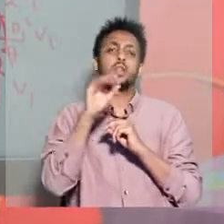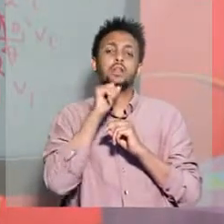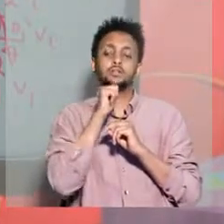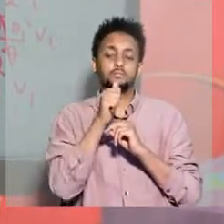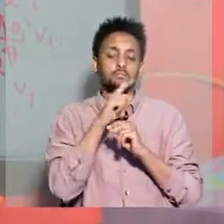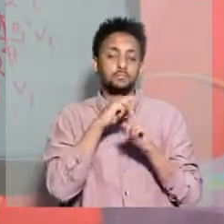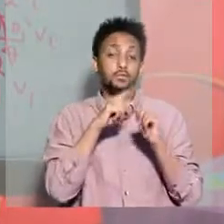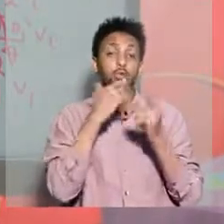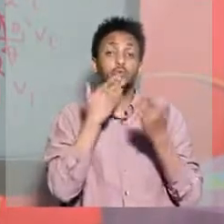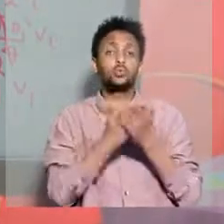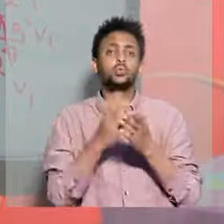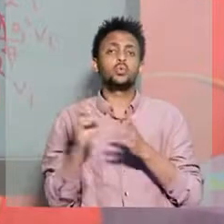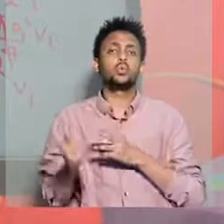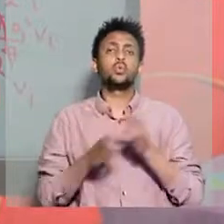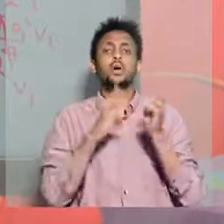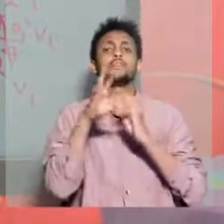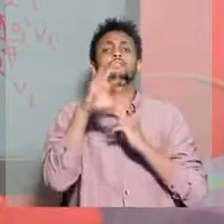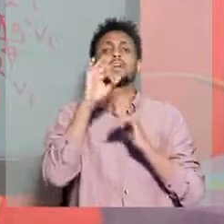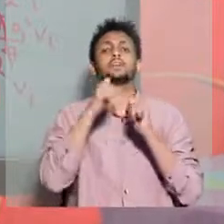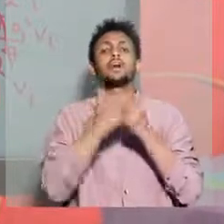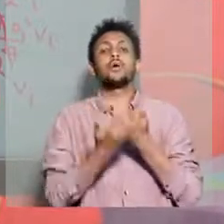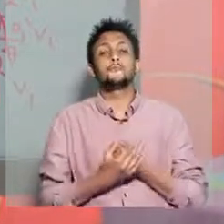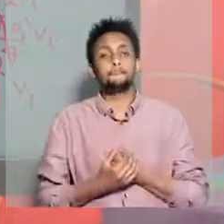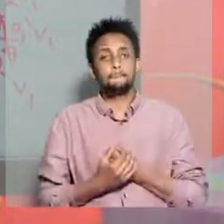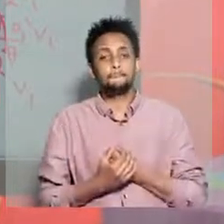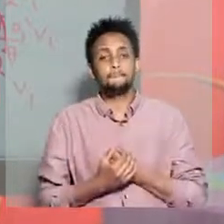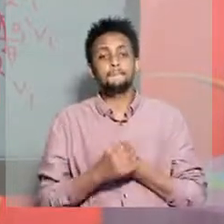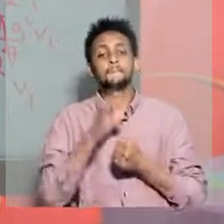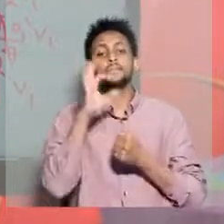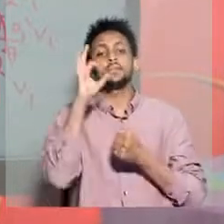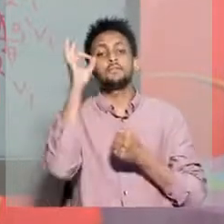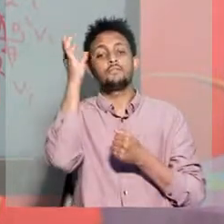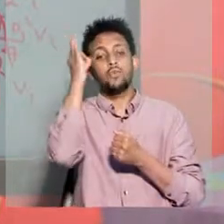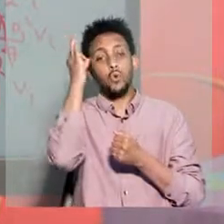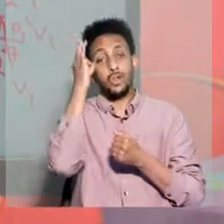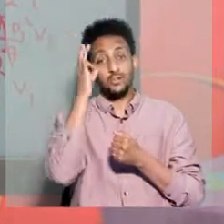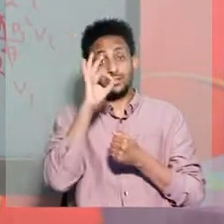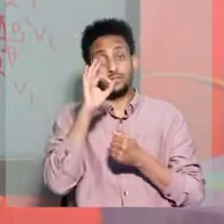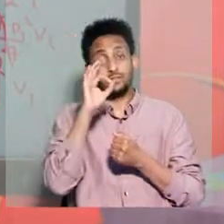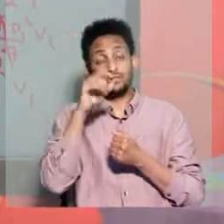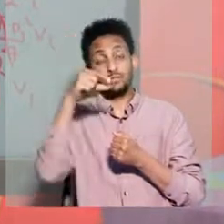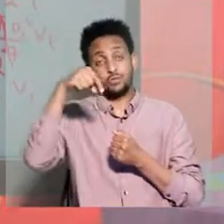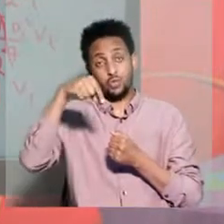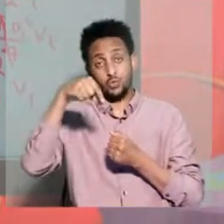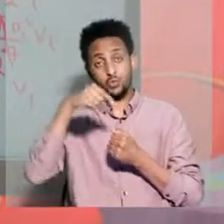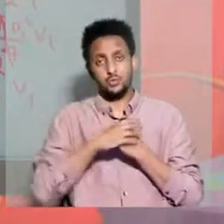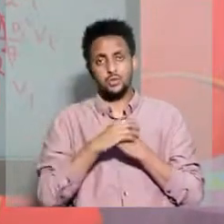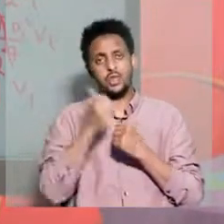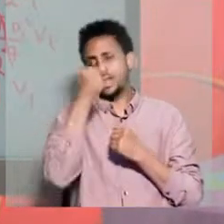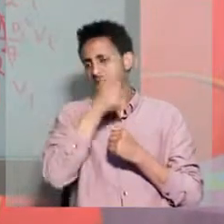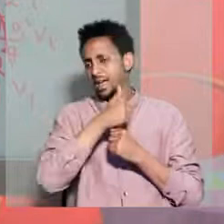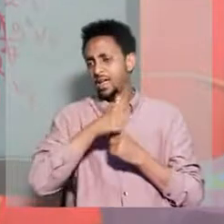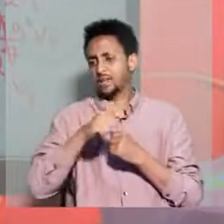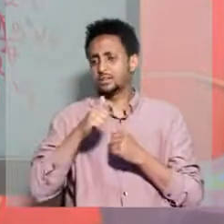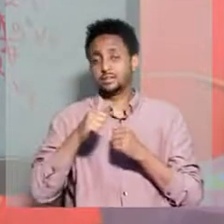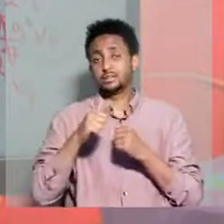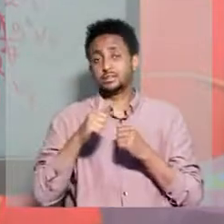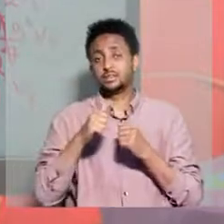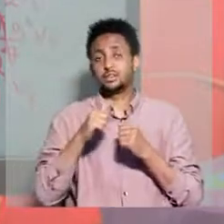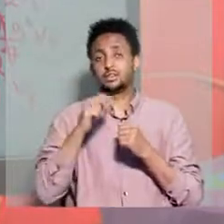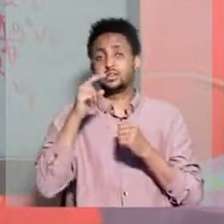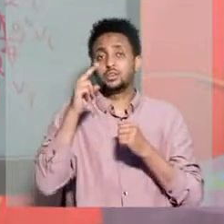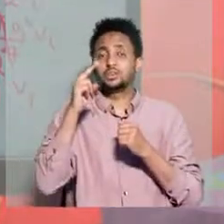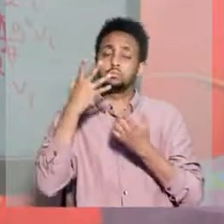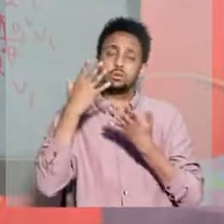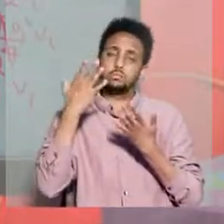good way to find that. We have a flow rate. The flow rate at any section, it might be at the hose,